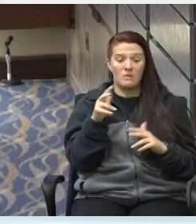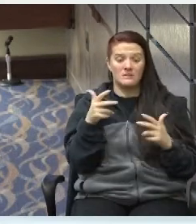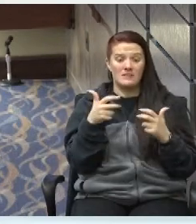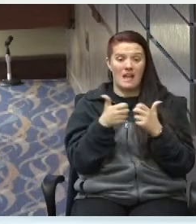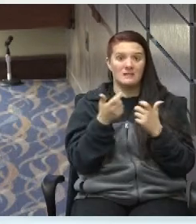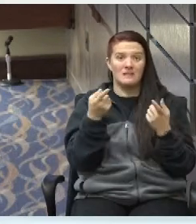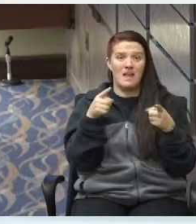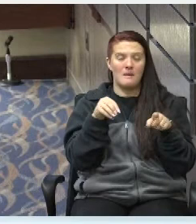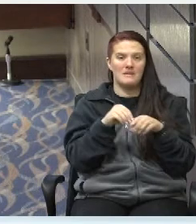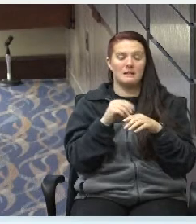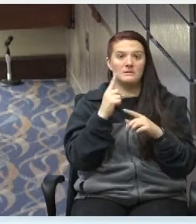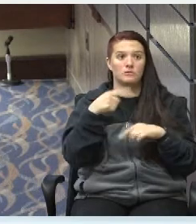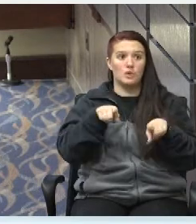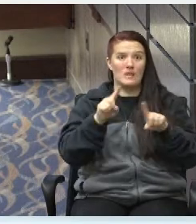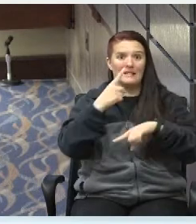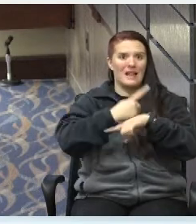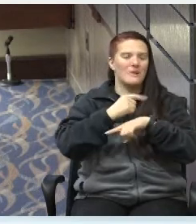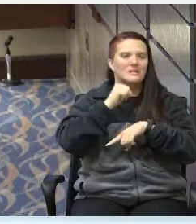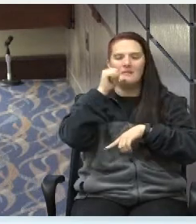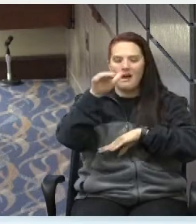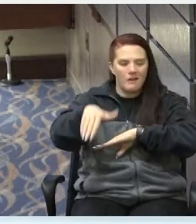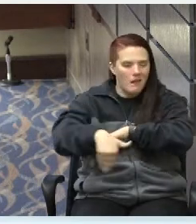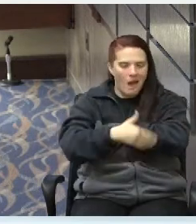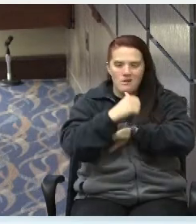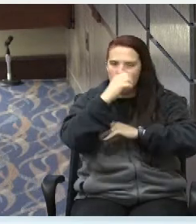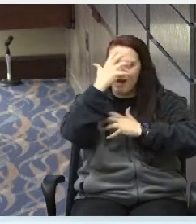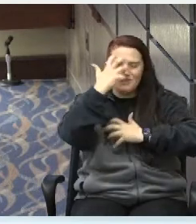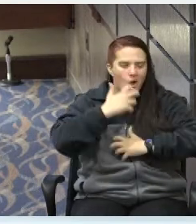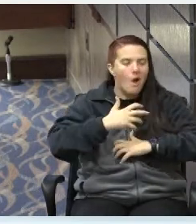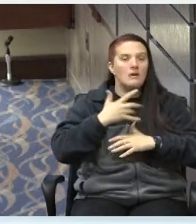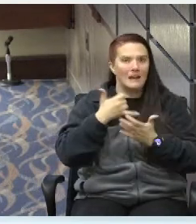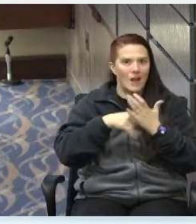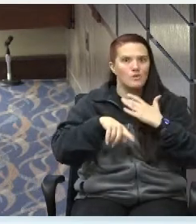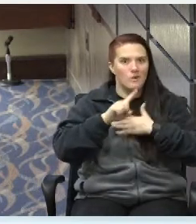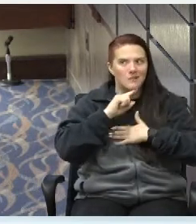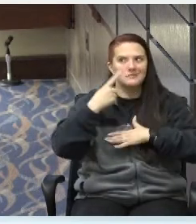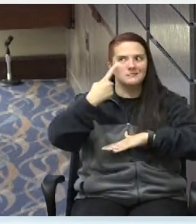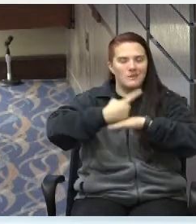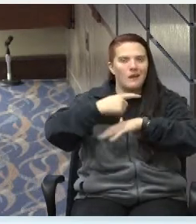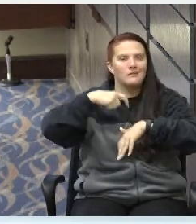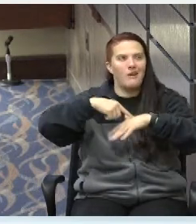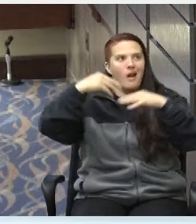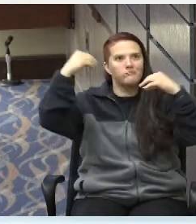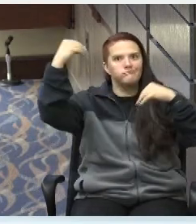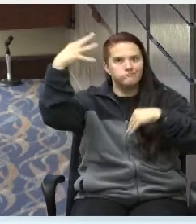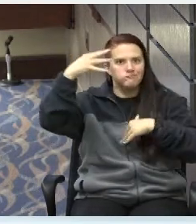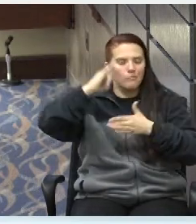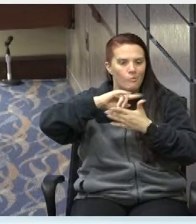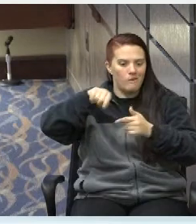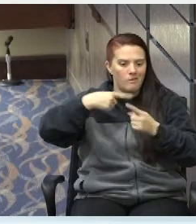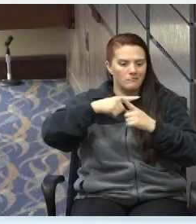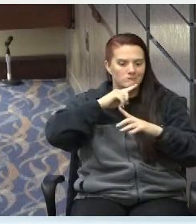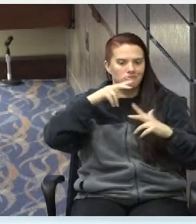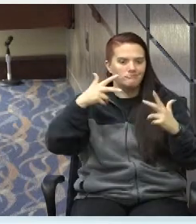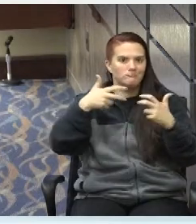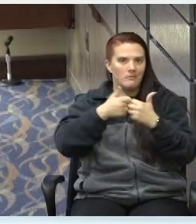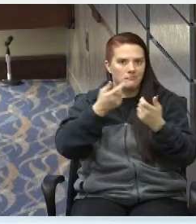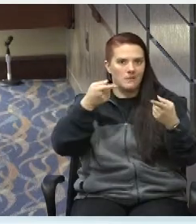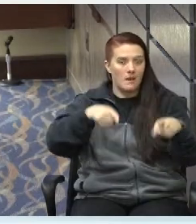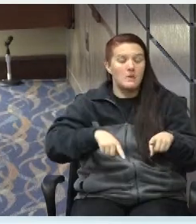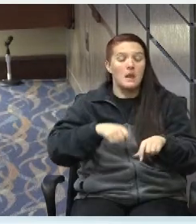in the daylight, so it wasn't twilight, it wasn't dark, it was daylight that these accidents were happening.